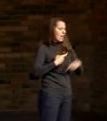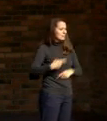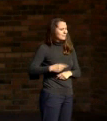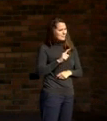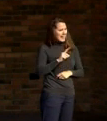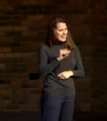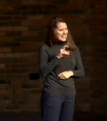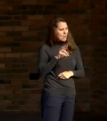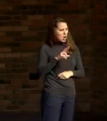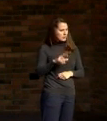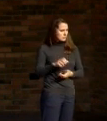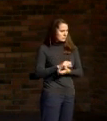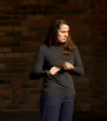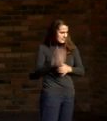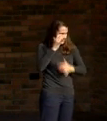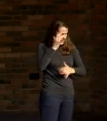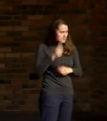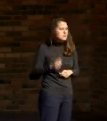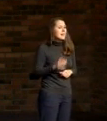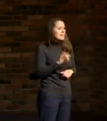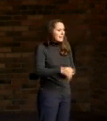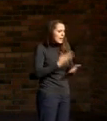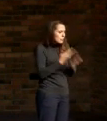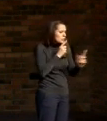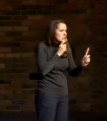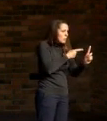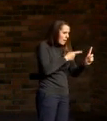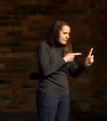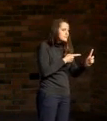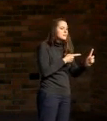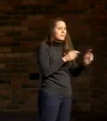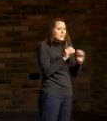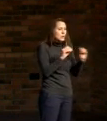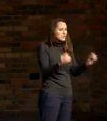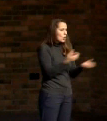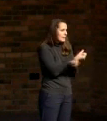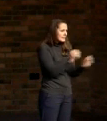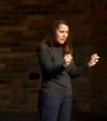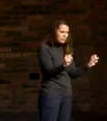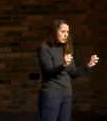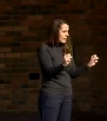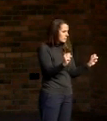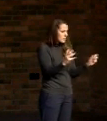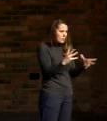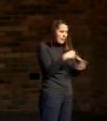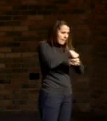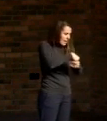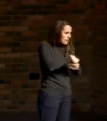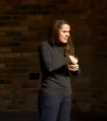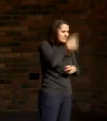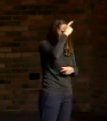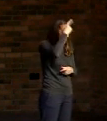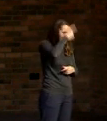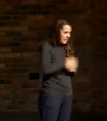liver. This proves the point that there is no redemption in